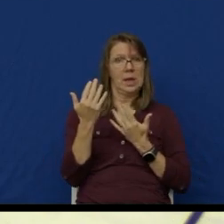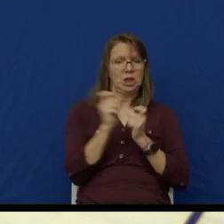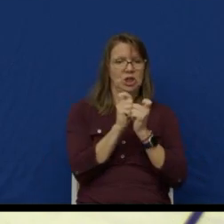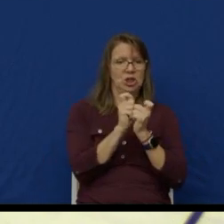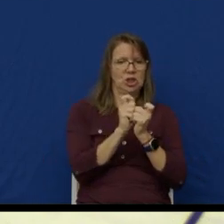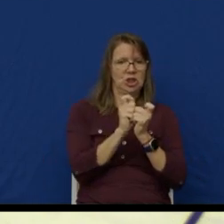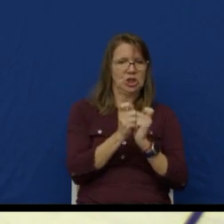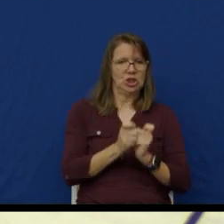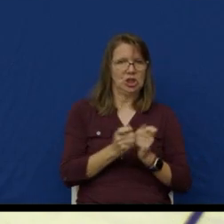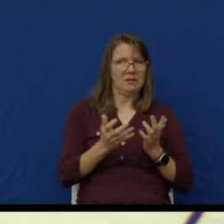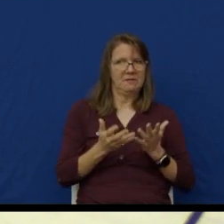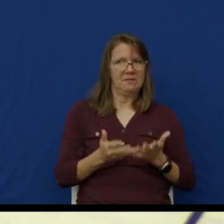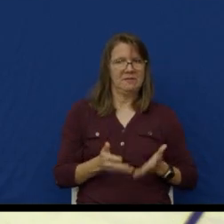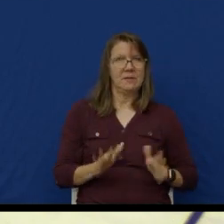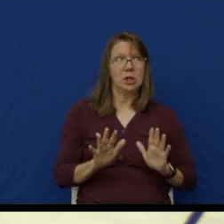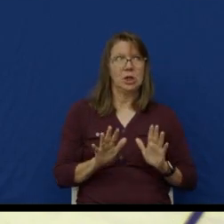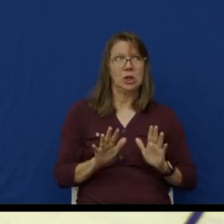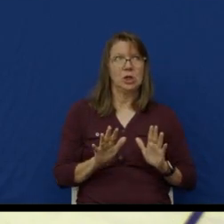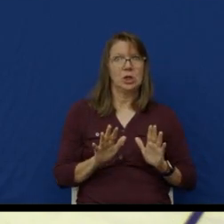think we can see a further draft